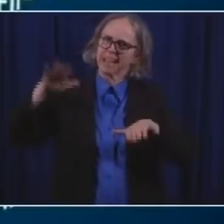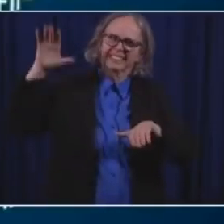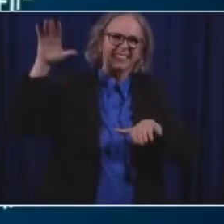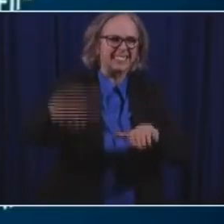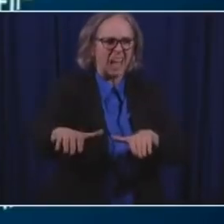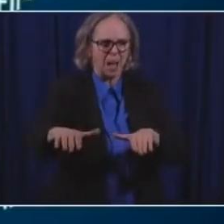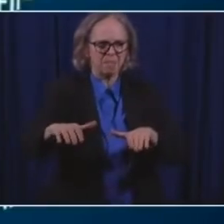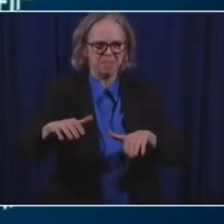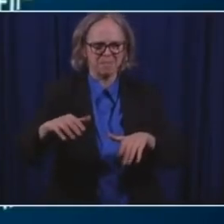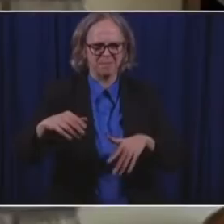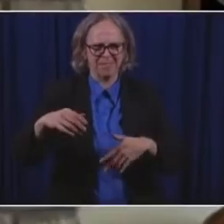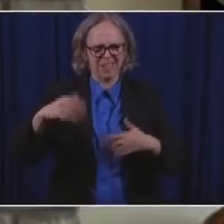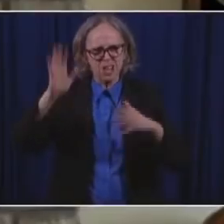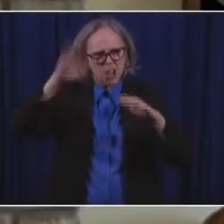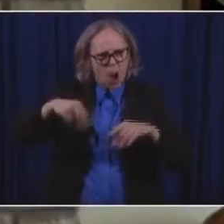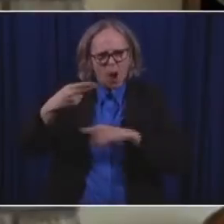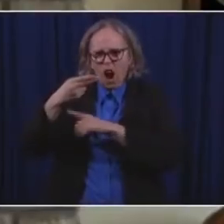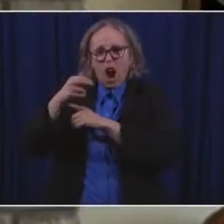pre-COVID way of life.